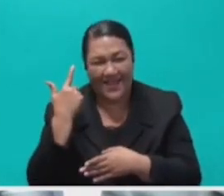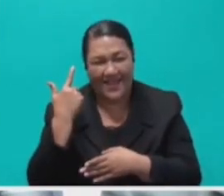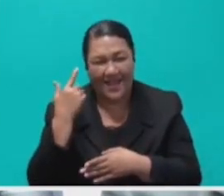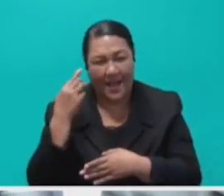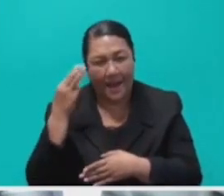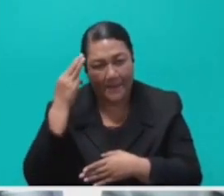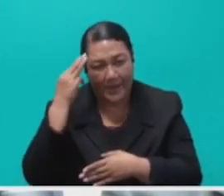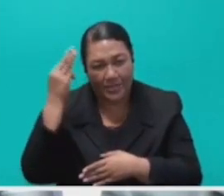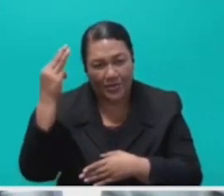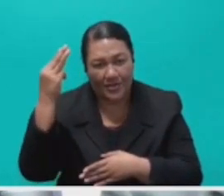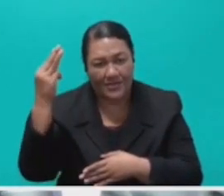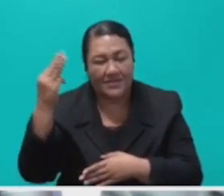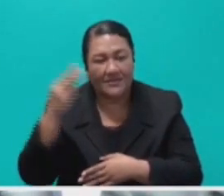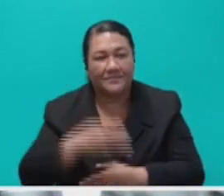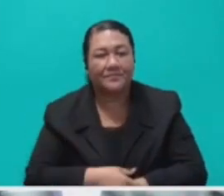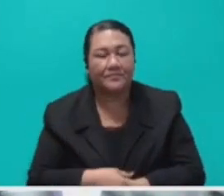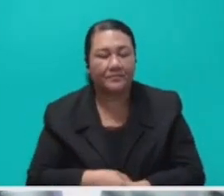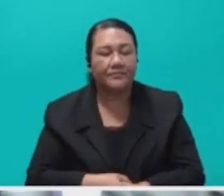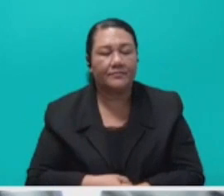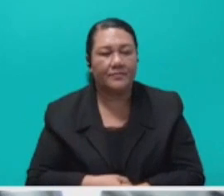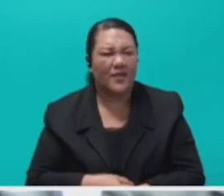not responsible for the words